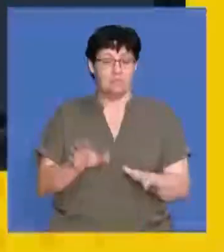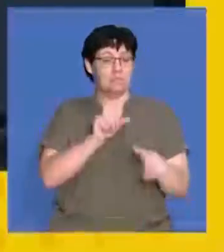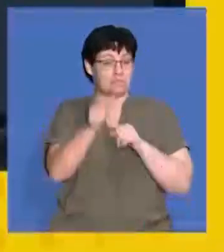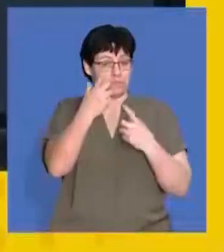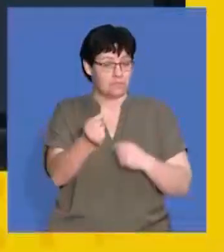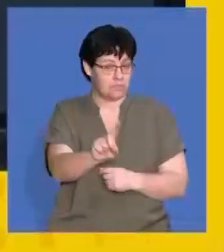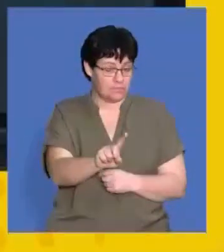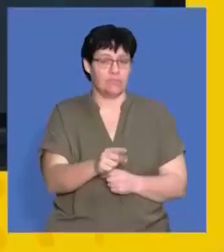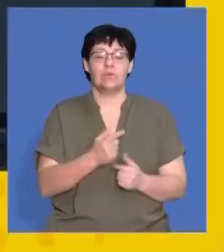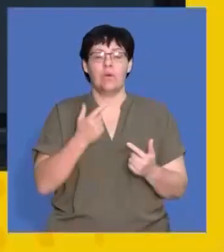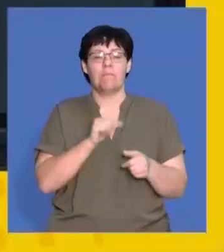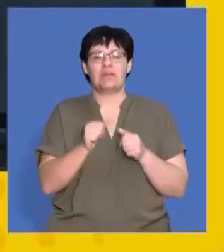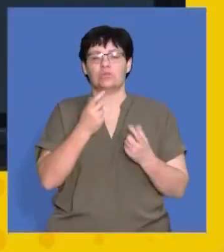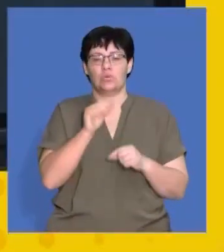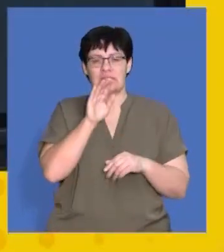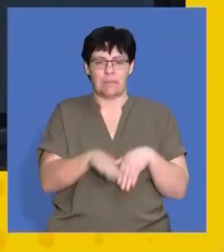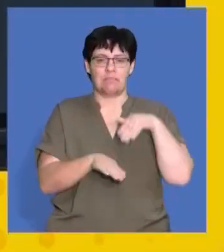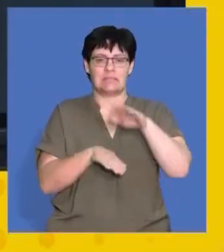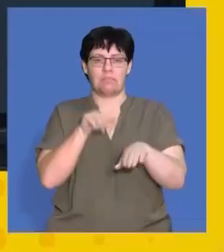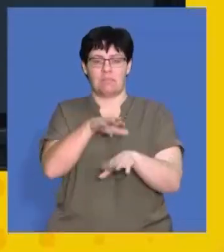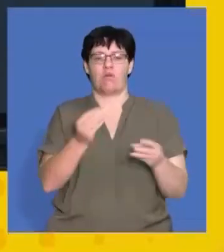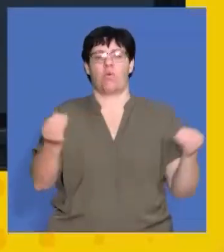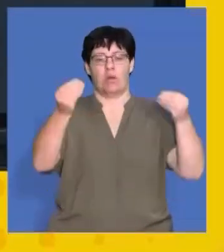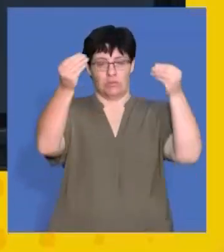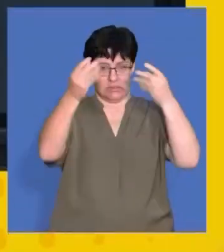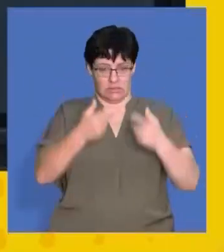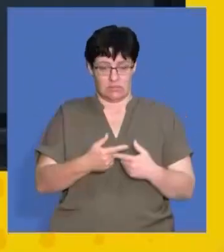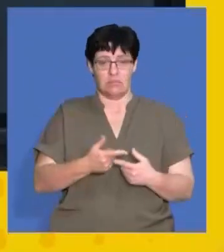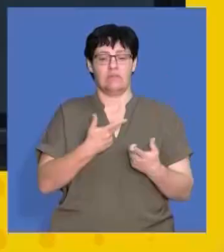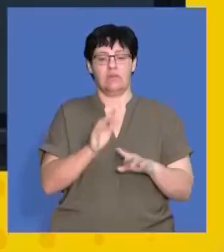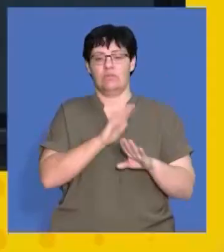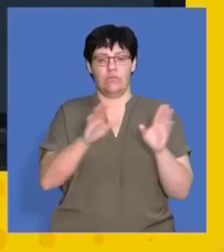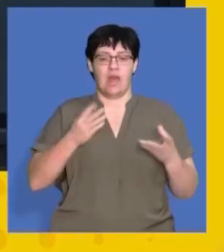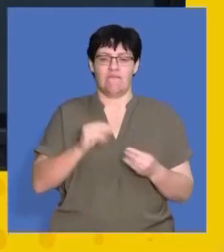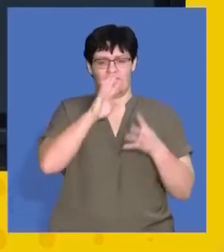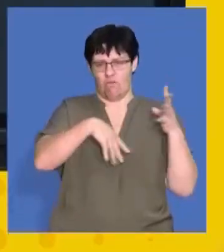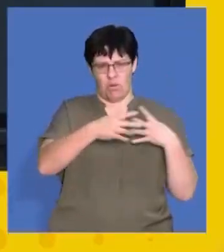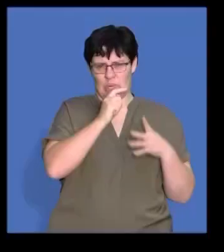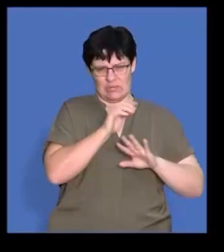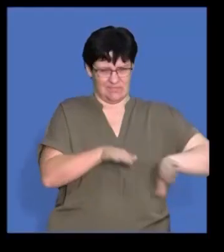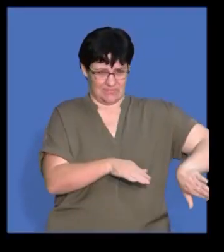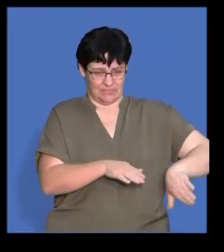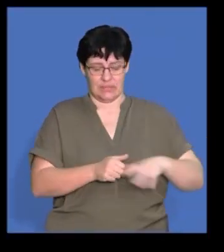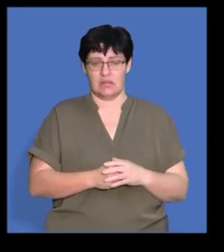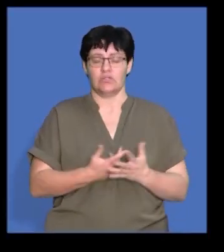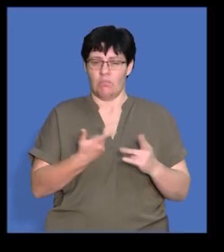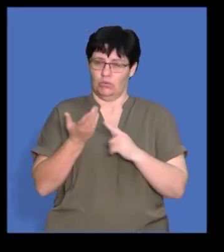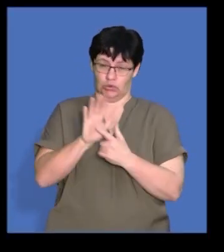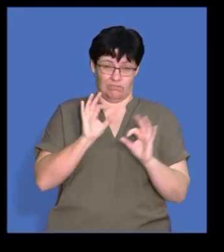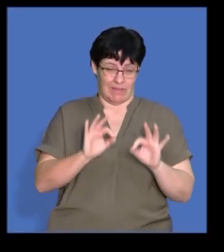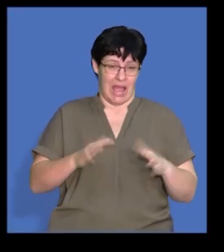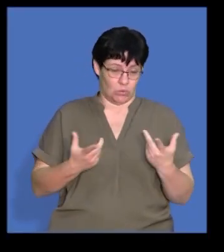is I'd rather that you did step by step for compound interest and you don't use the formula. So I'm going to show you exactly how to do